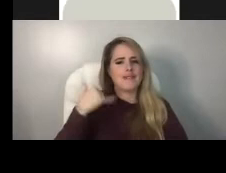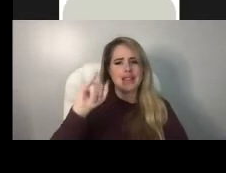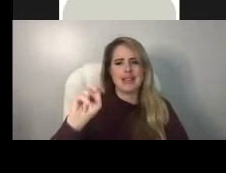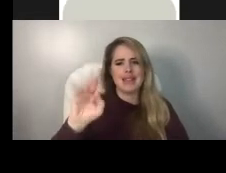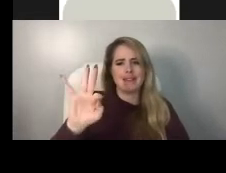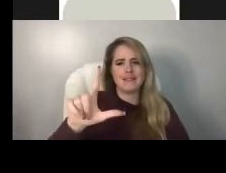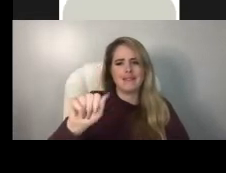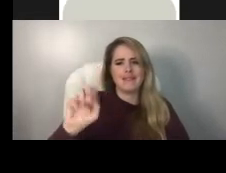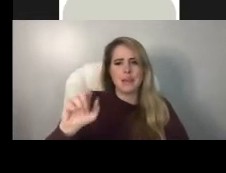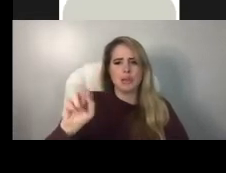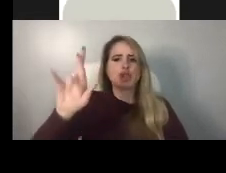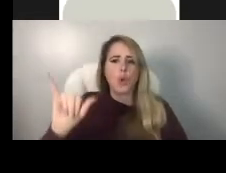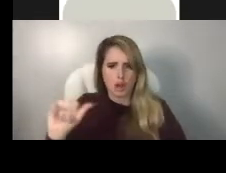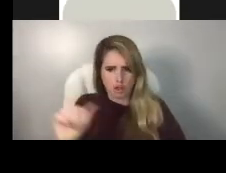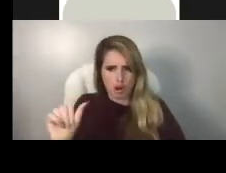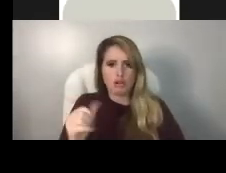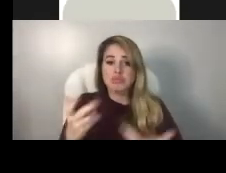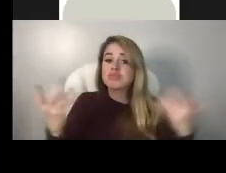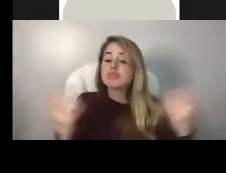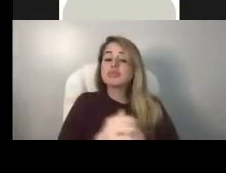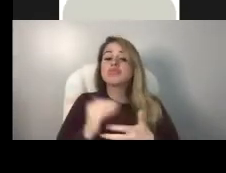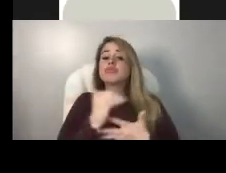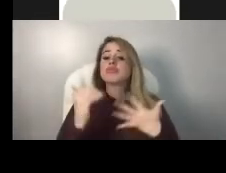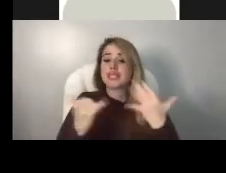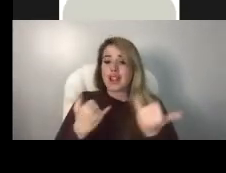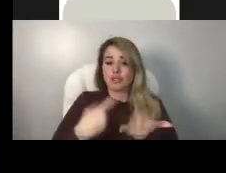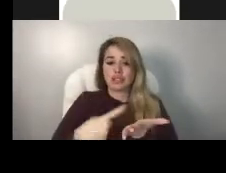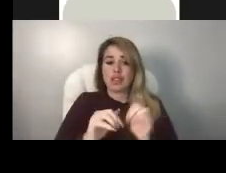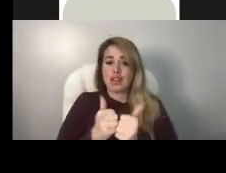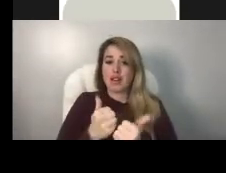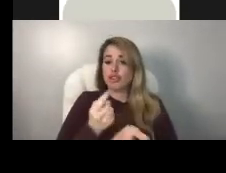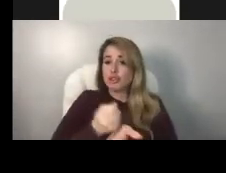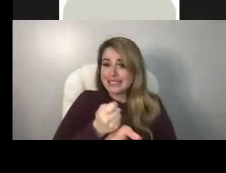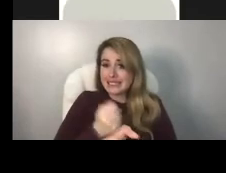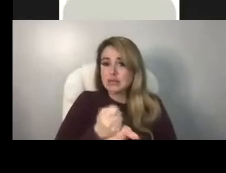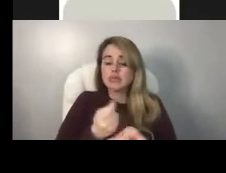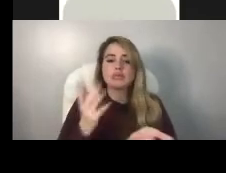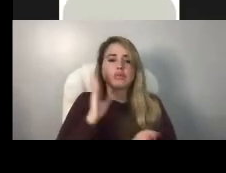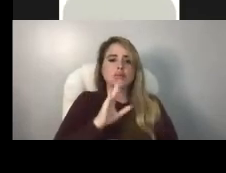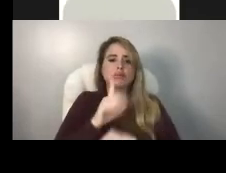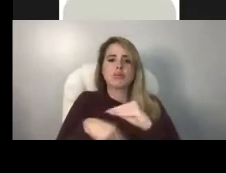So how do we treat arthritis? And I'm going to go through prevention,